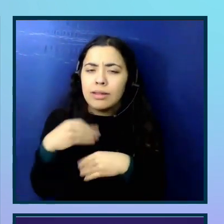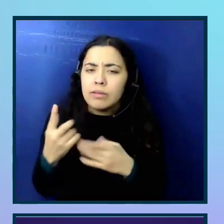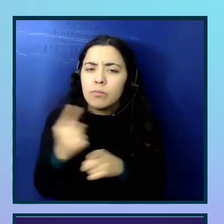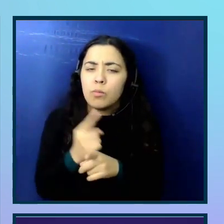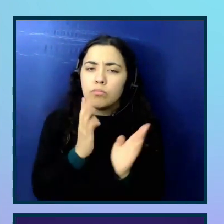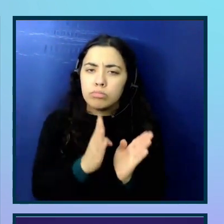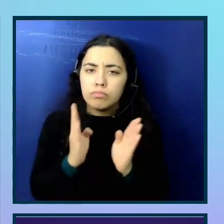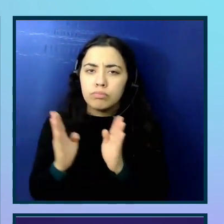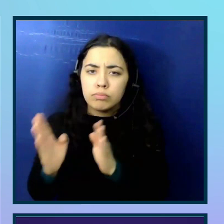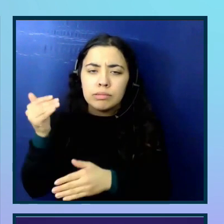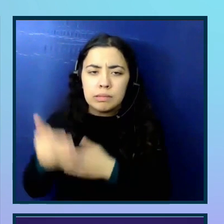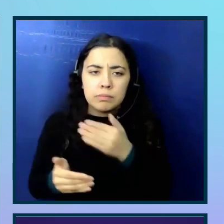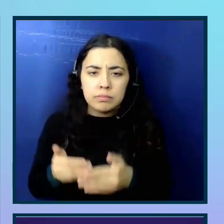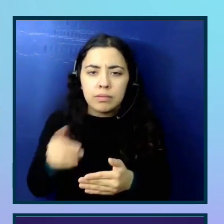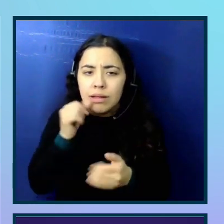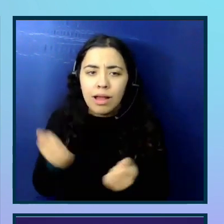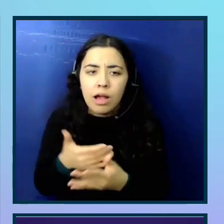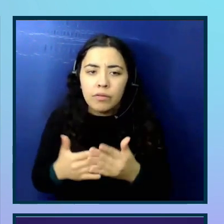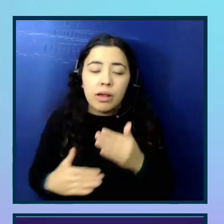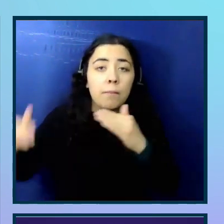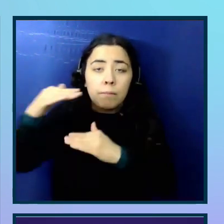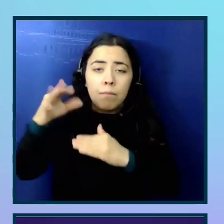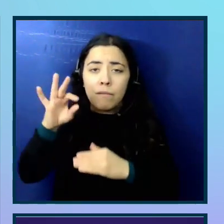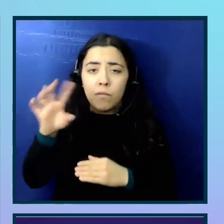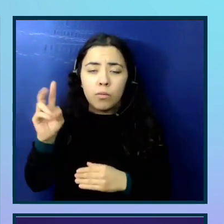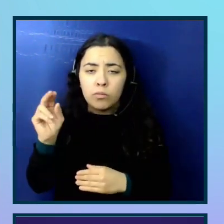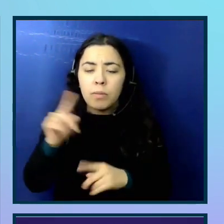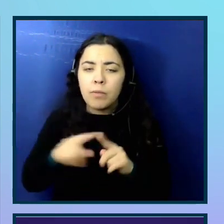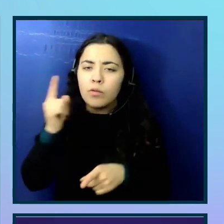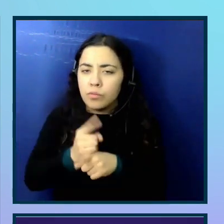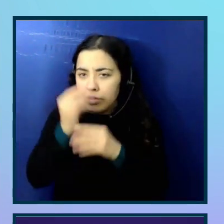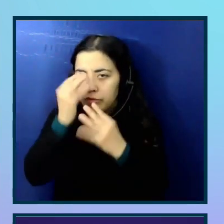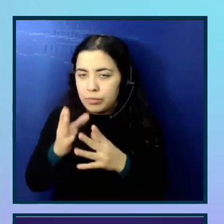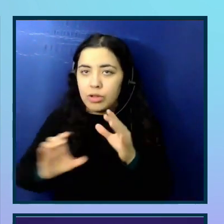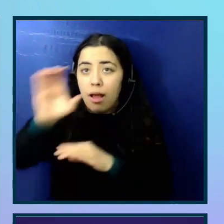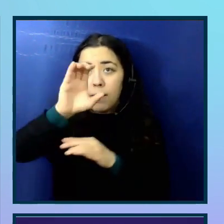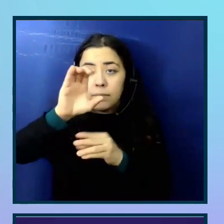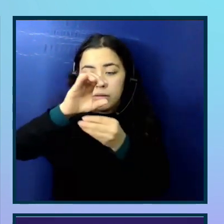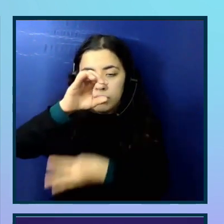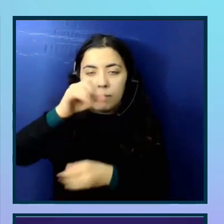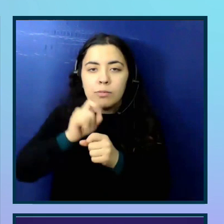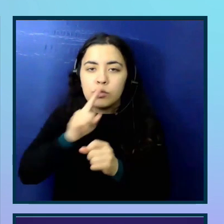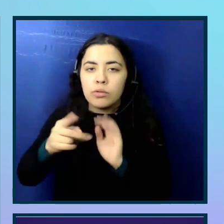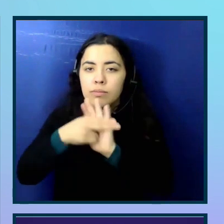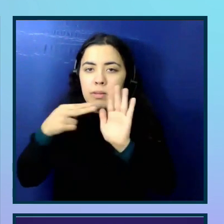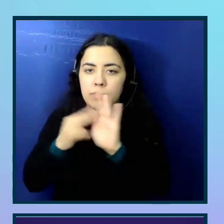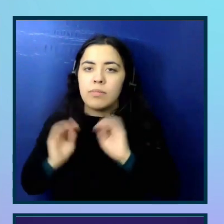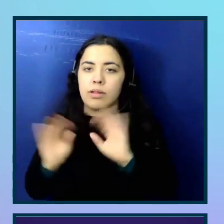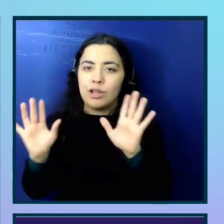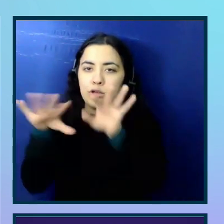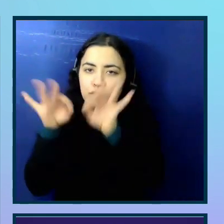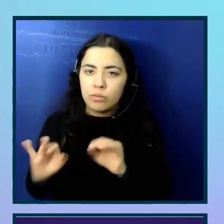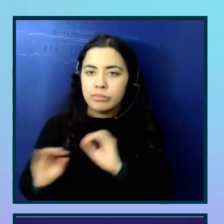about putting everything above the fold, it's putting the right information above the fold. So making sure there's clear labels and there's clear